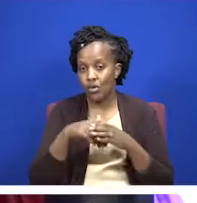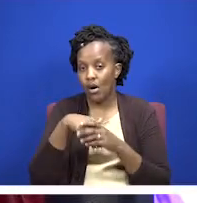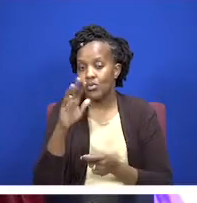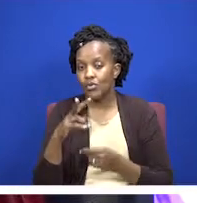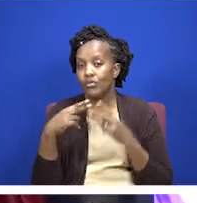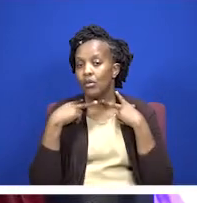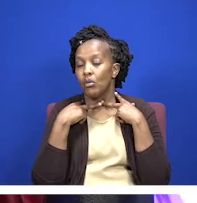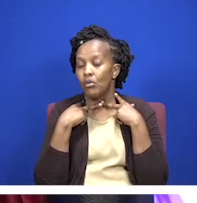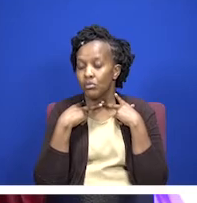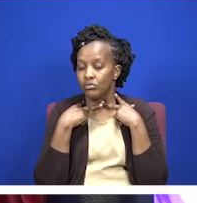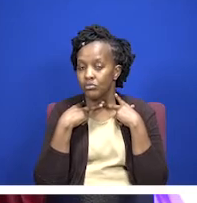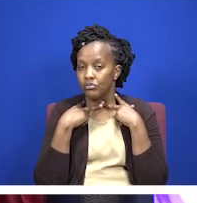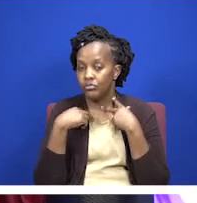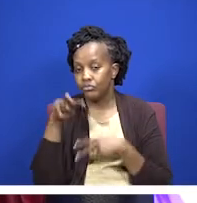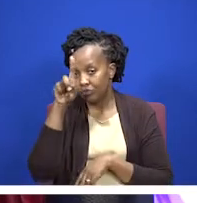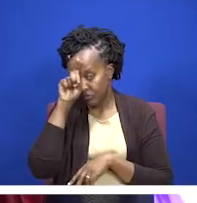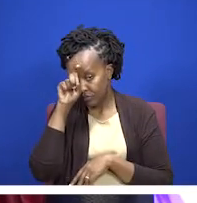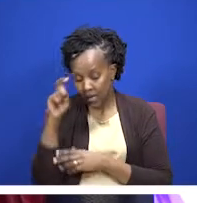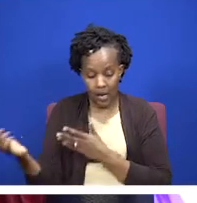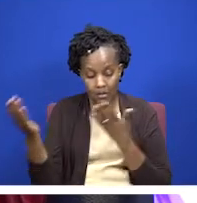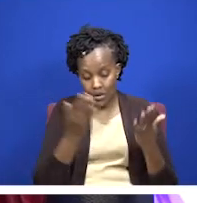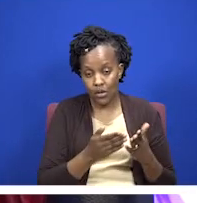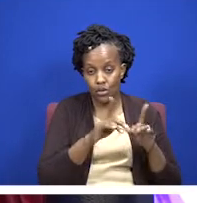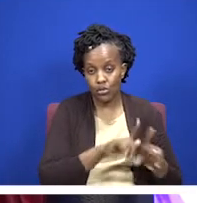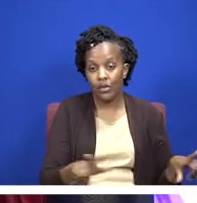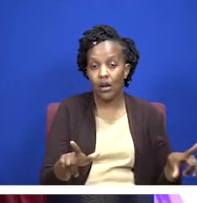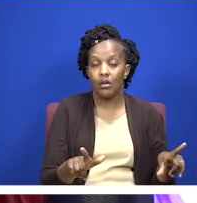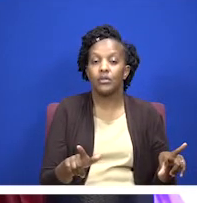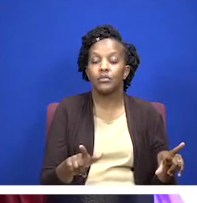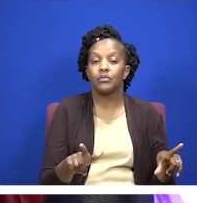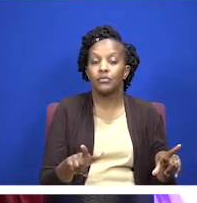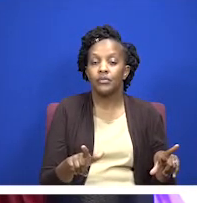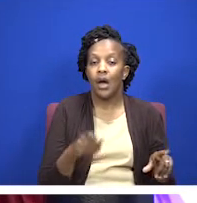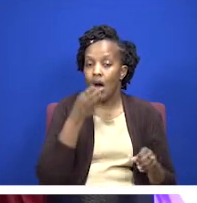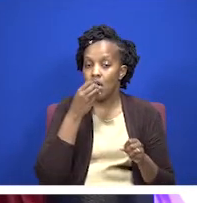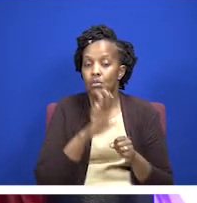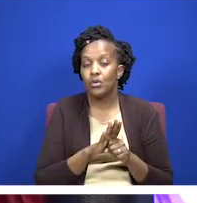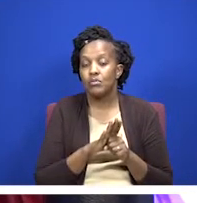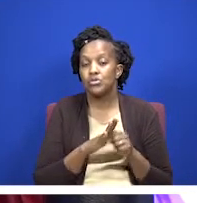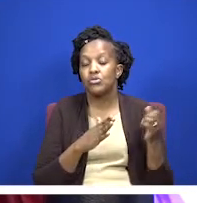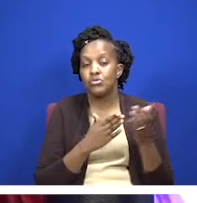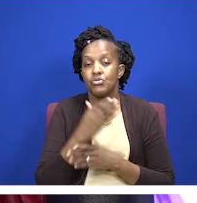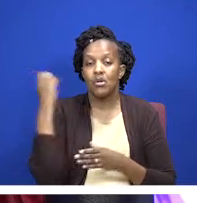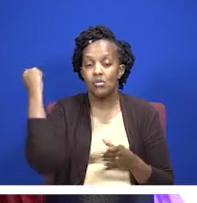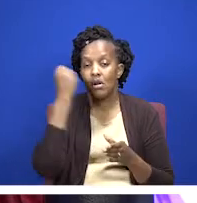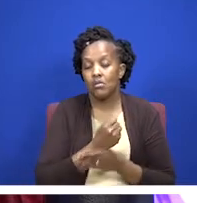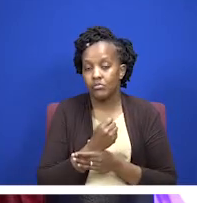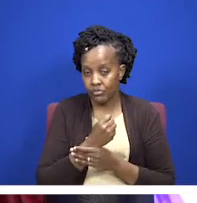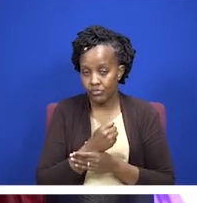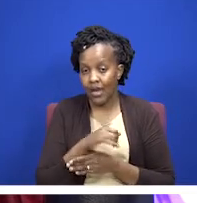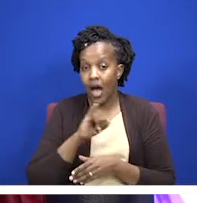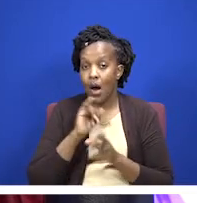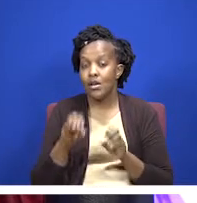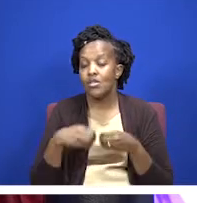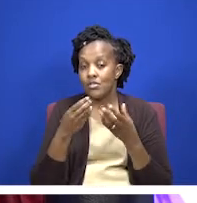will bring you to the land I saw with uplifted hand to give to Abraham, to Isaac, and to Jacob. I will give it